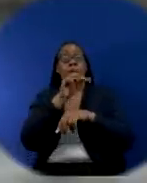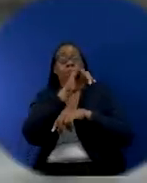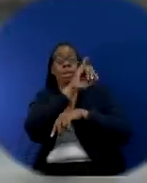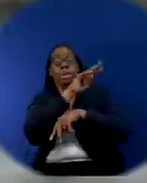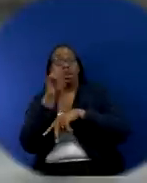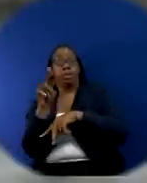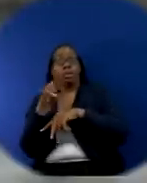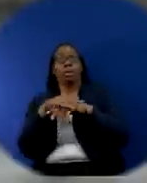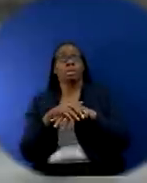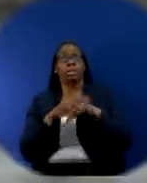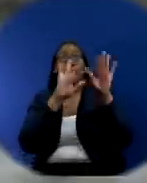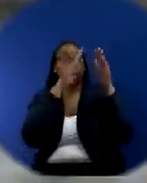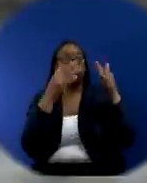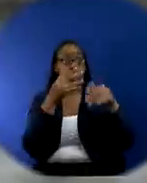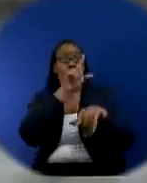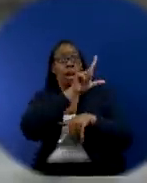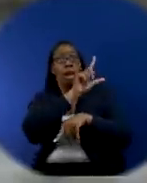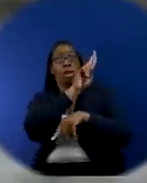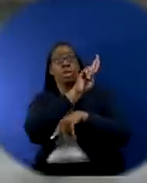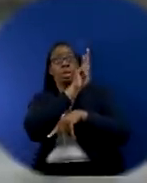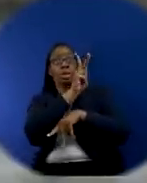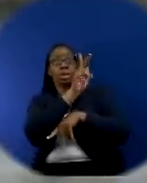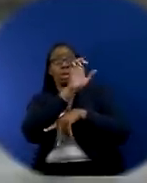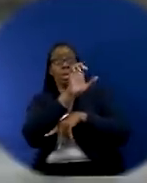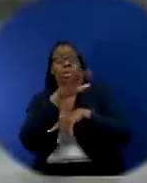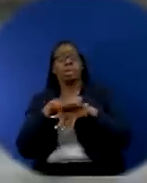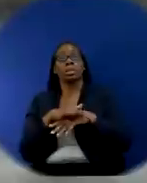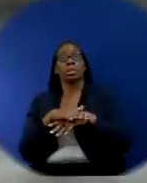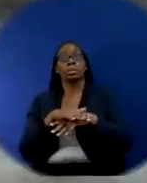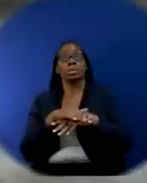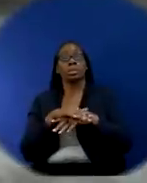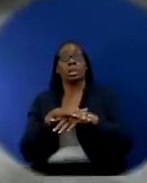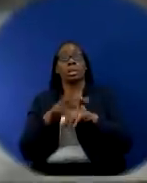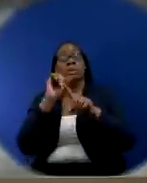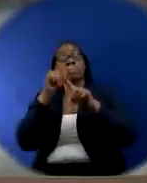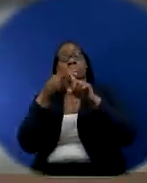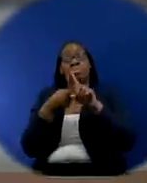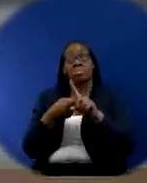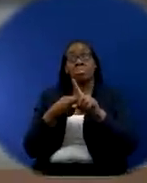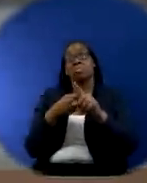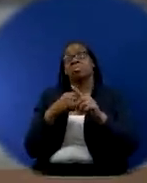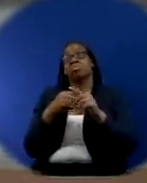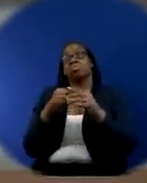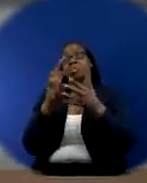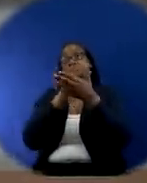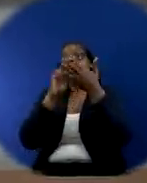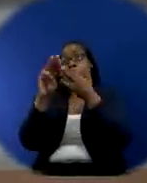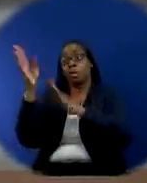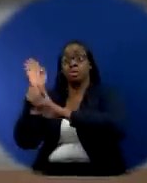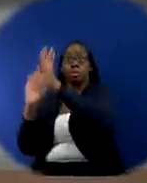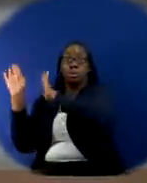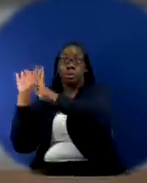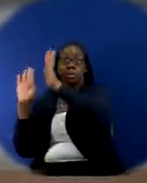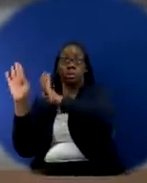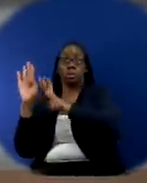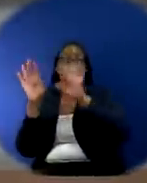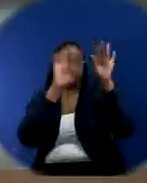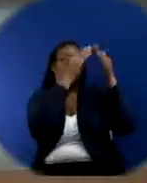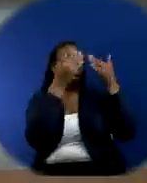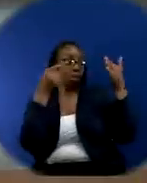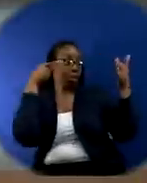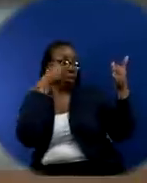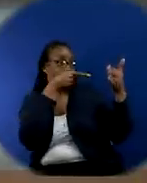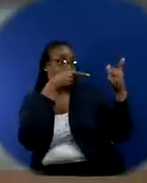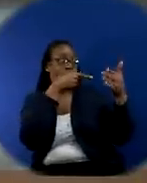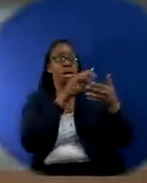by the writer Luke. As has been the custom for the last couple of weeks, we can return our attention to the gospel of Luke. We began in